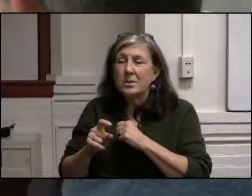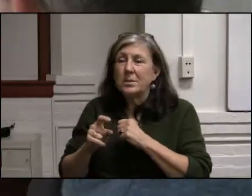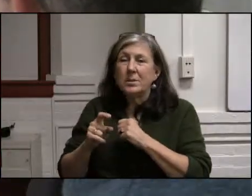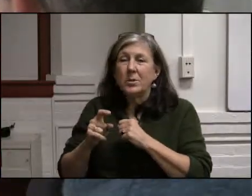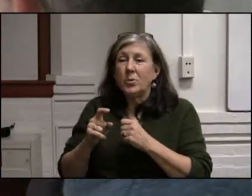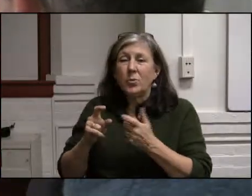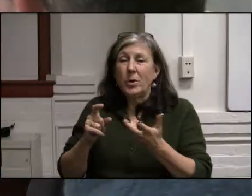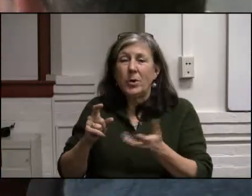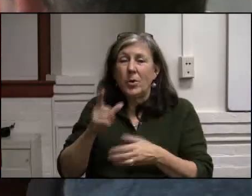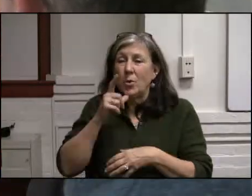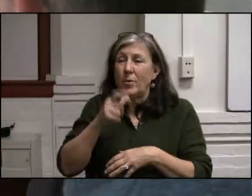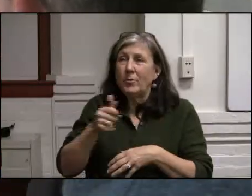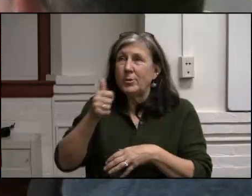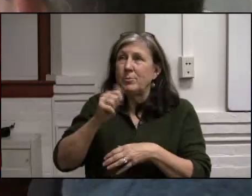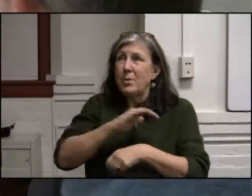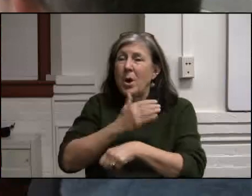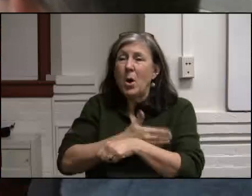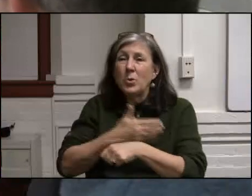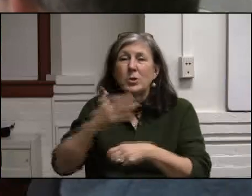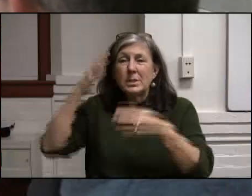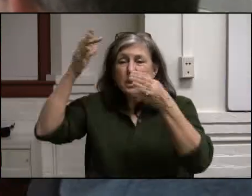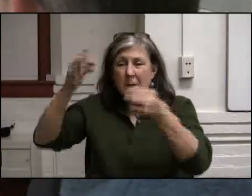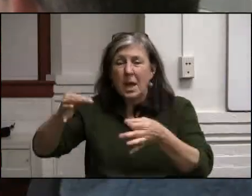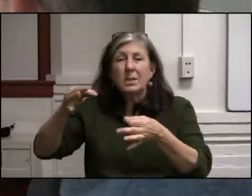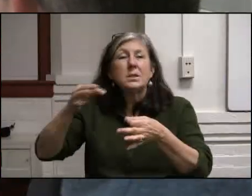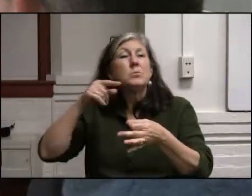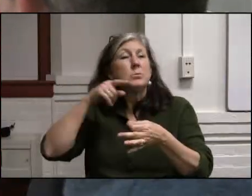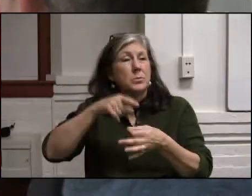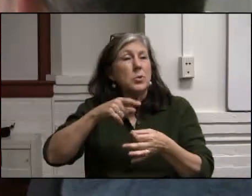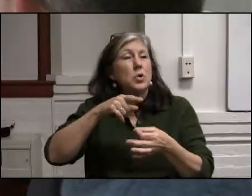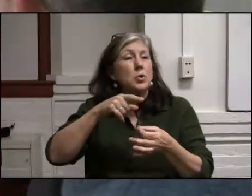its decision, tells you what your share is, and you